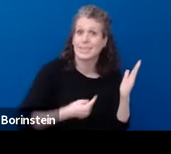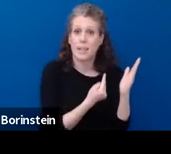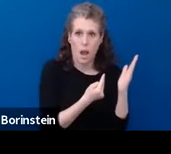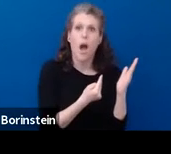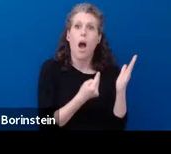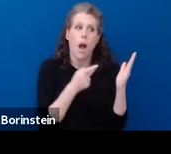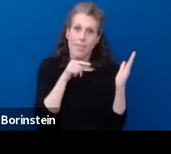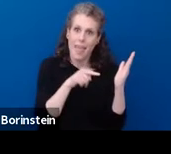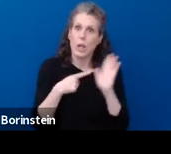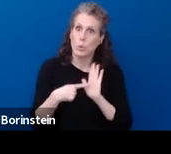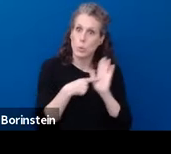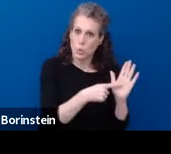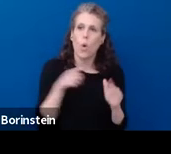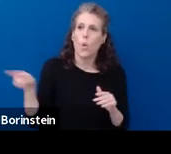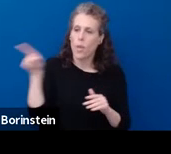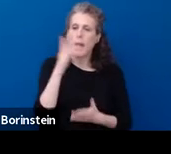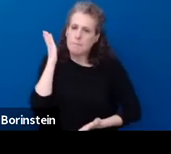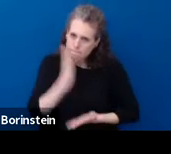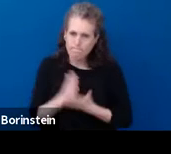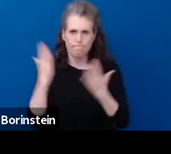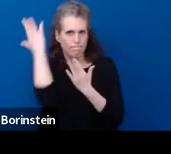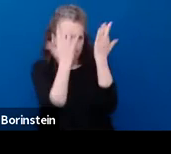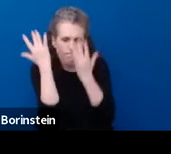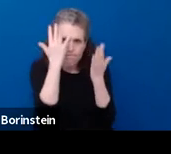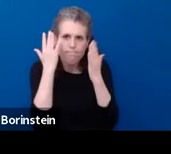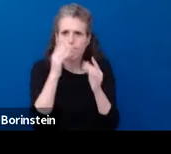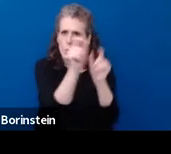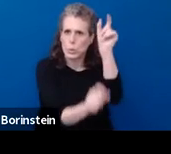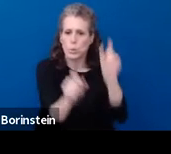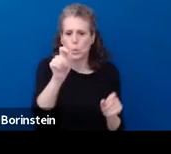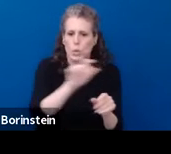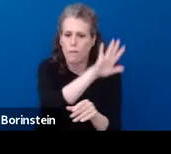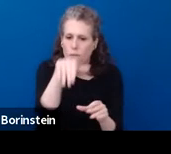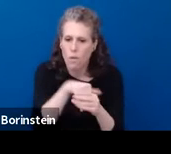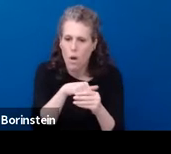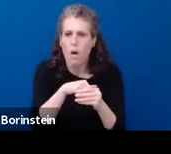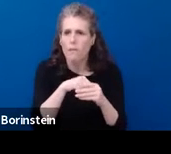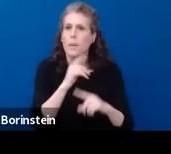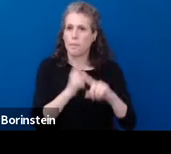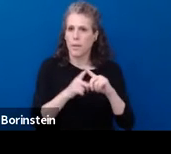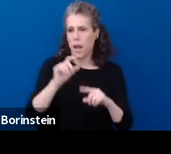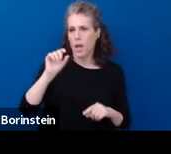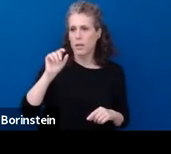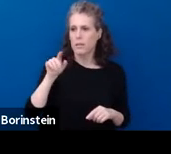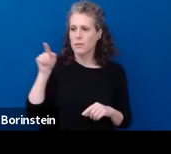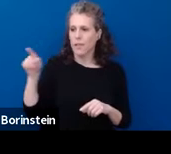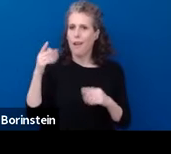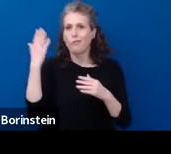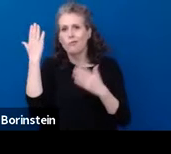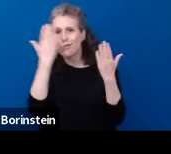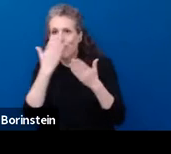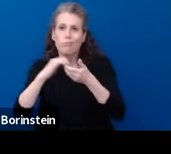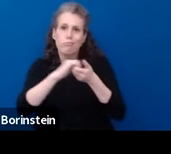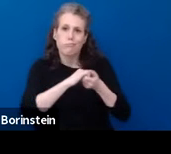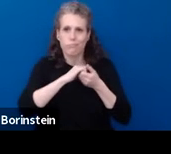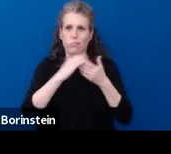seriously about user involvements and bring sort of higher status to their own institution. Yeah, a commitment,